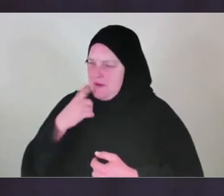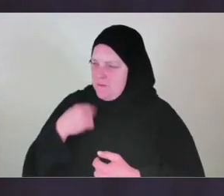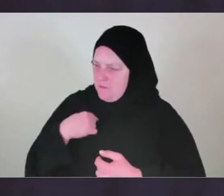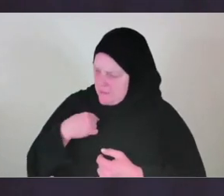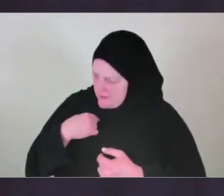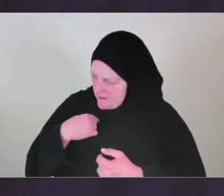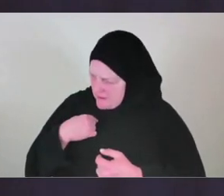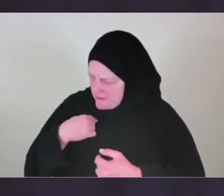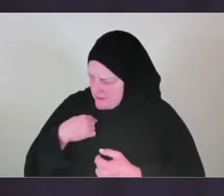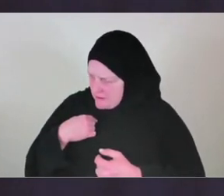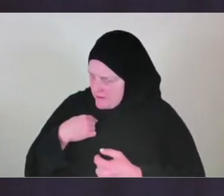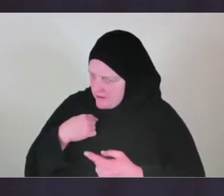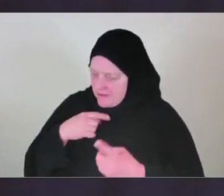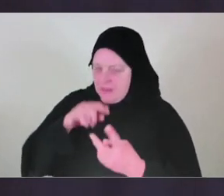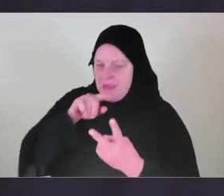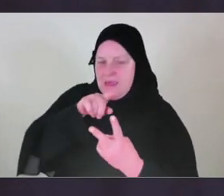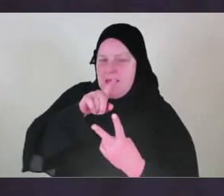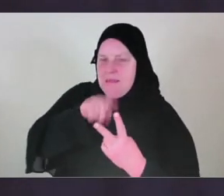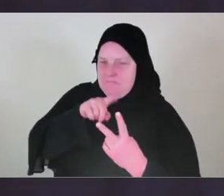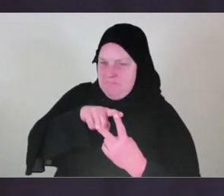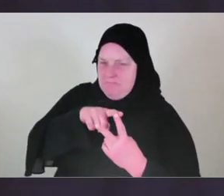says,